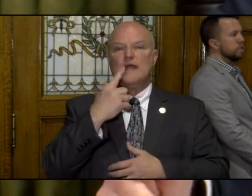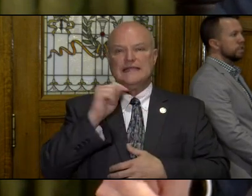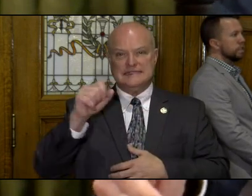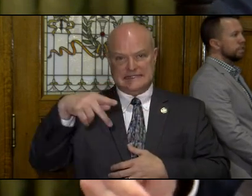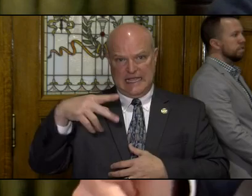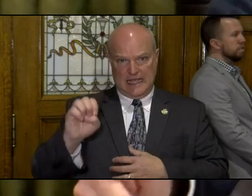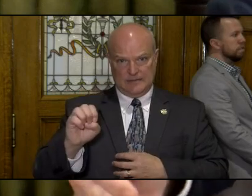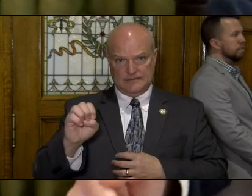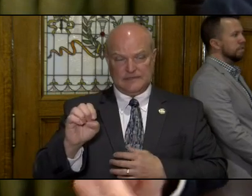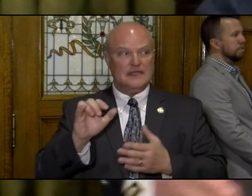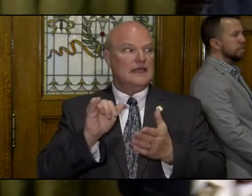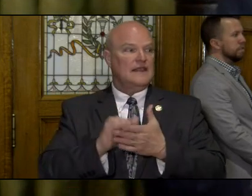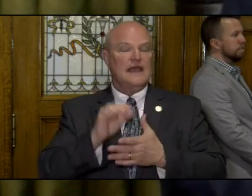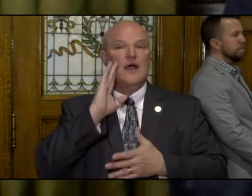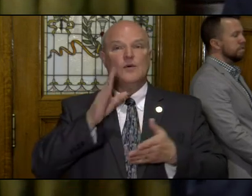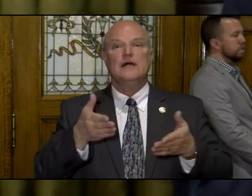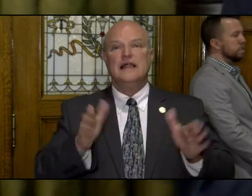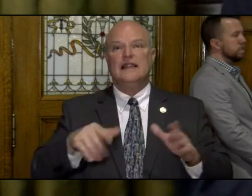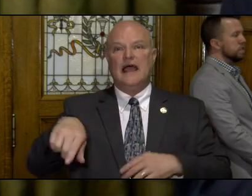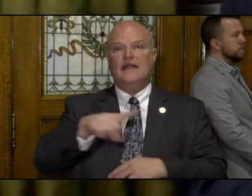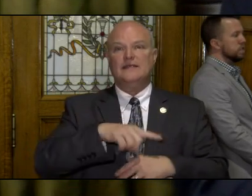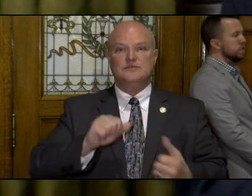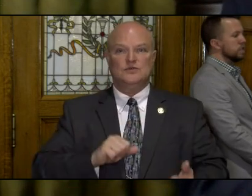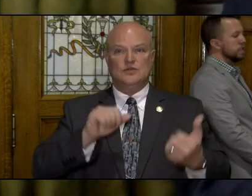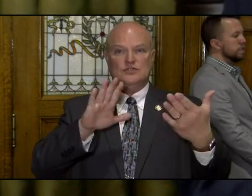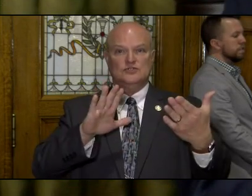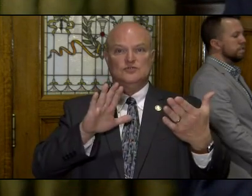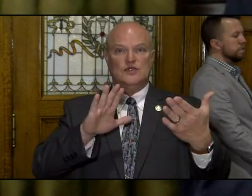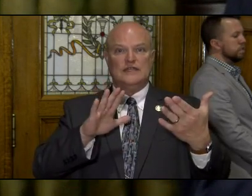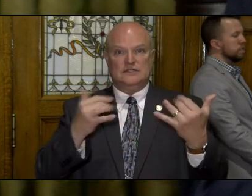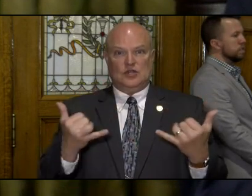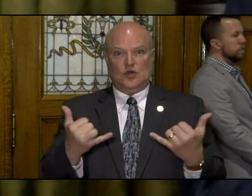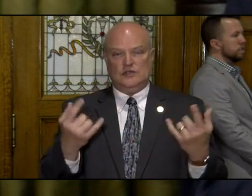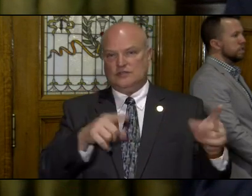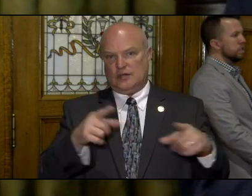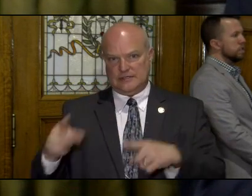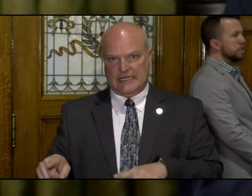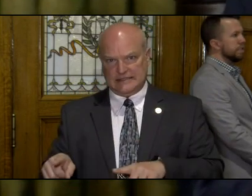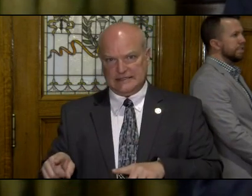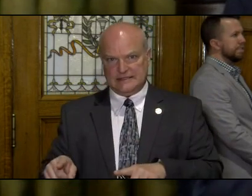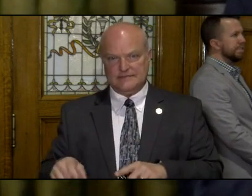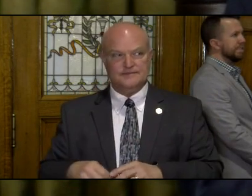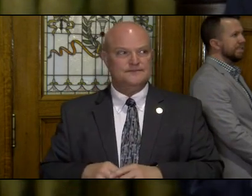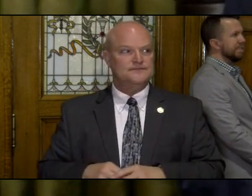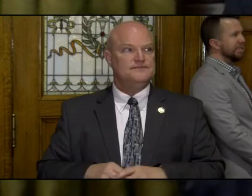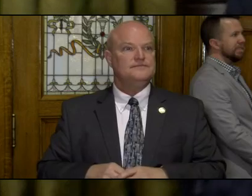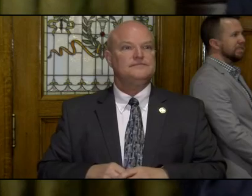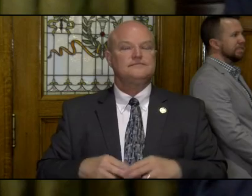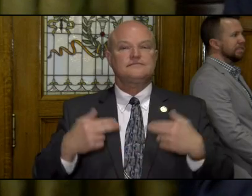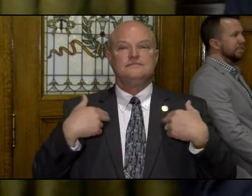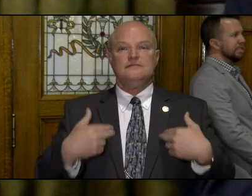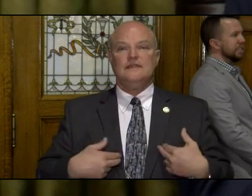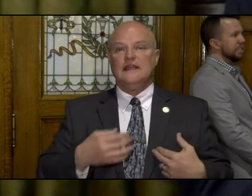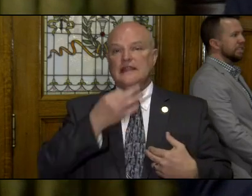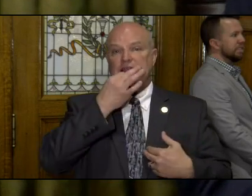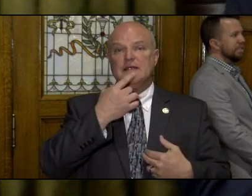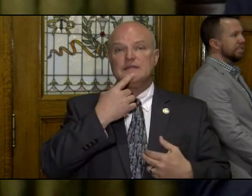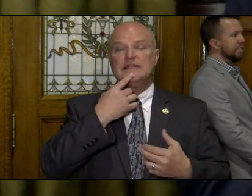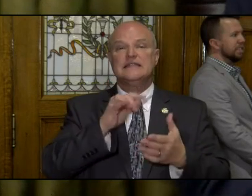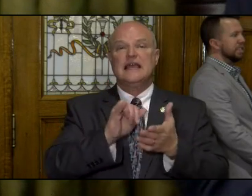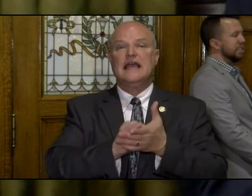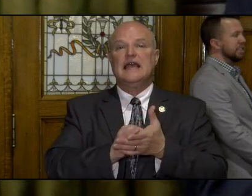tape that will allow them to address the current circumstances. Health experts say